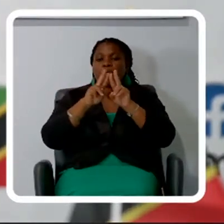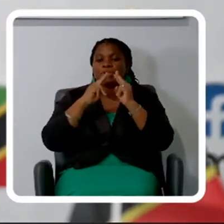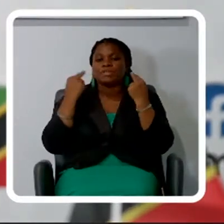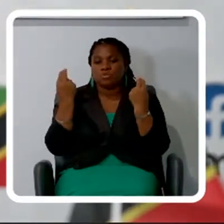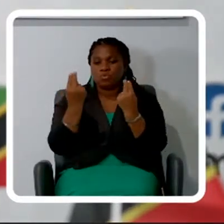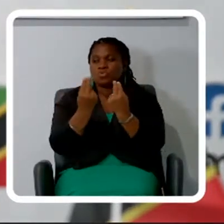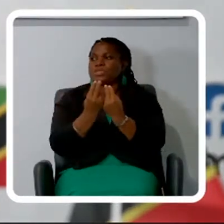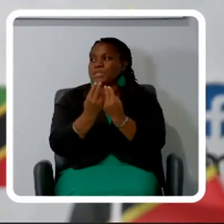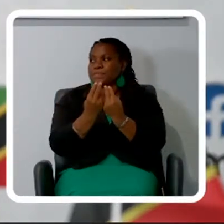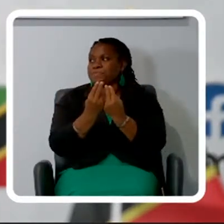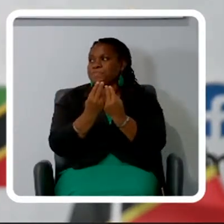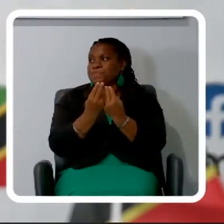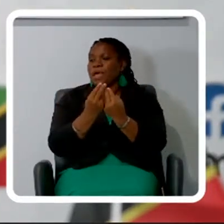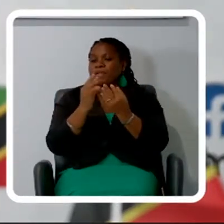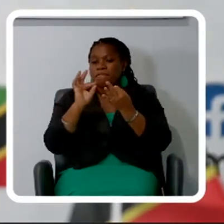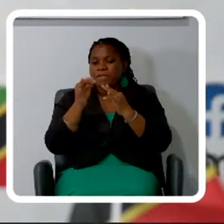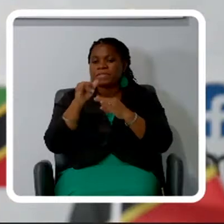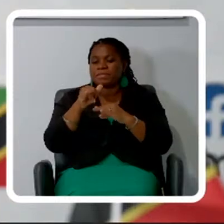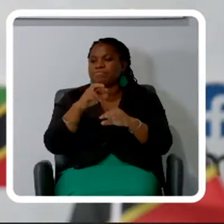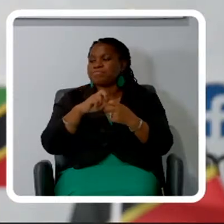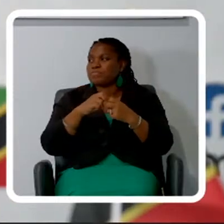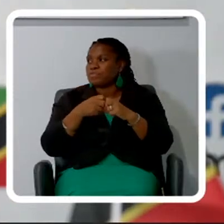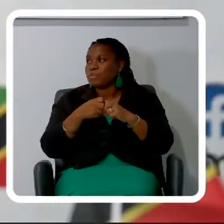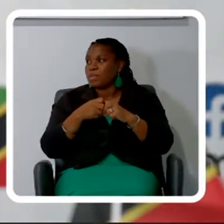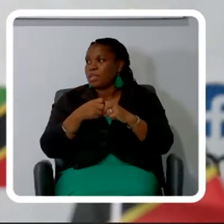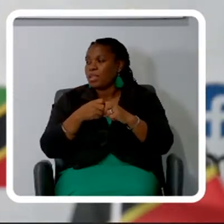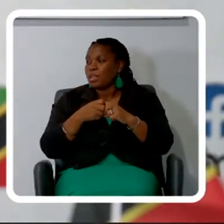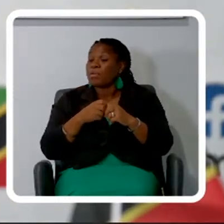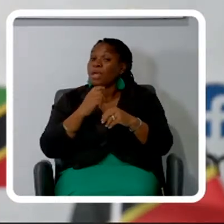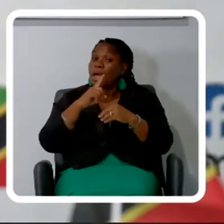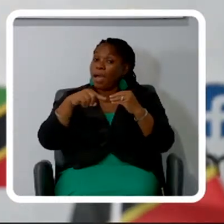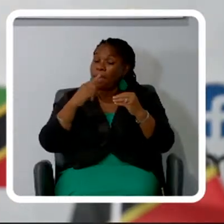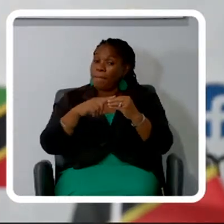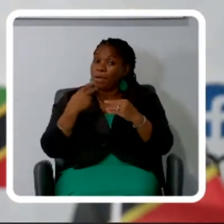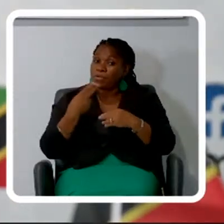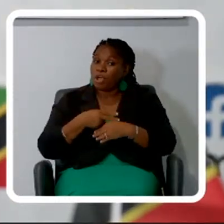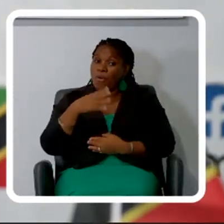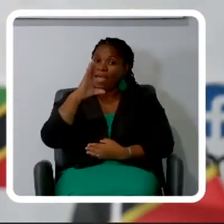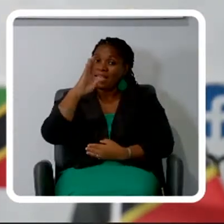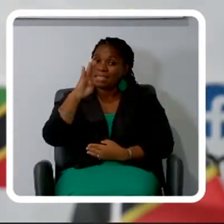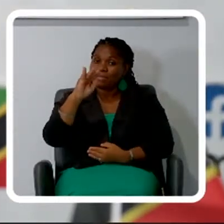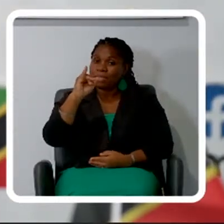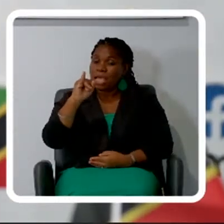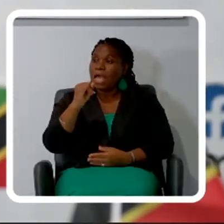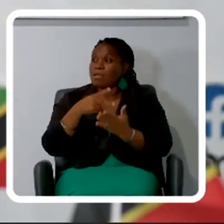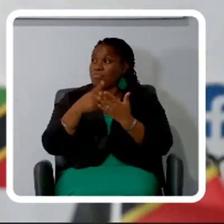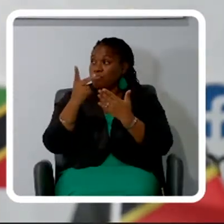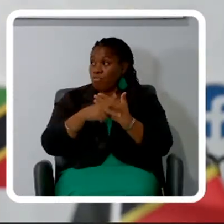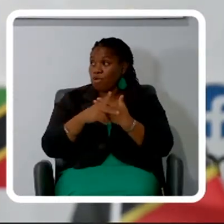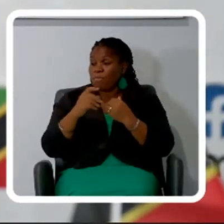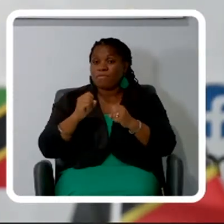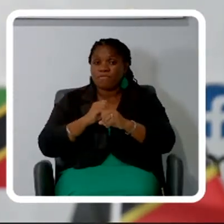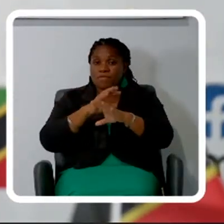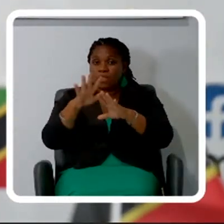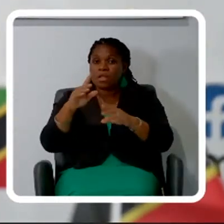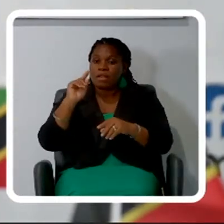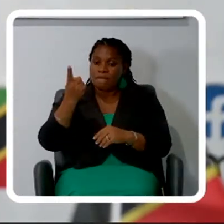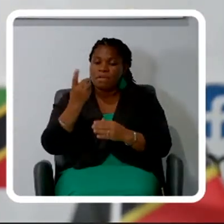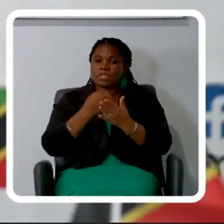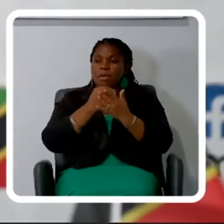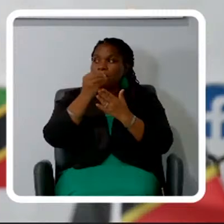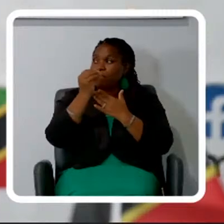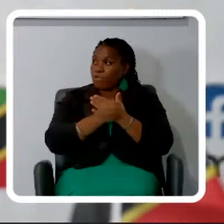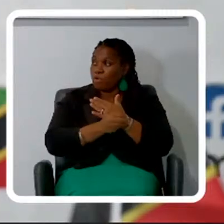together around this issue and matter. With respect to our CBI program, we launched on the 1st of